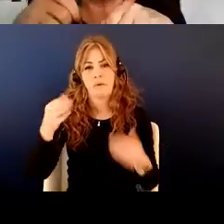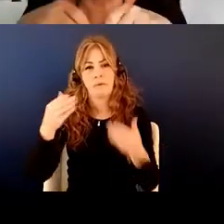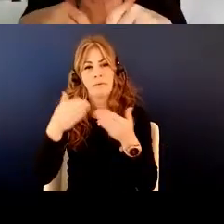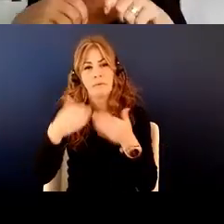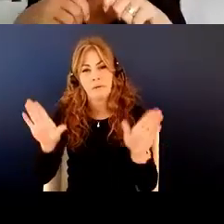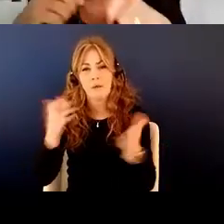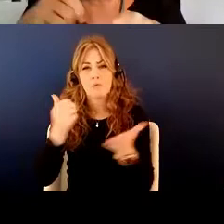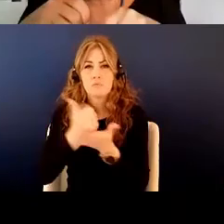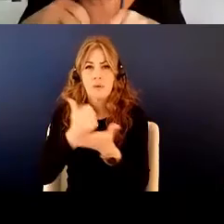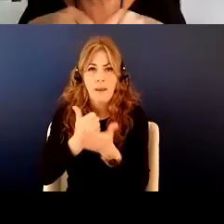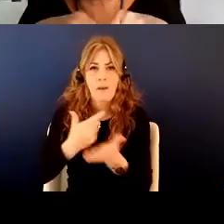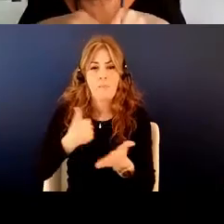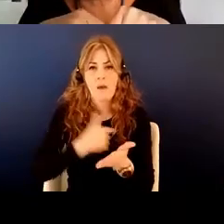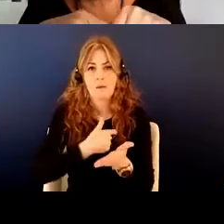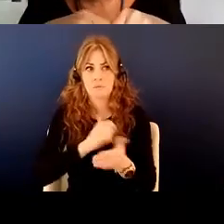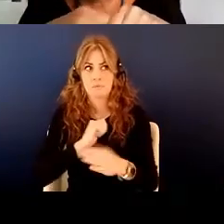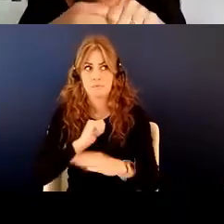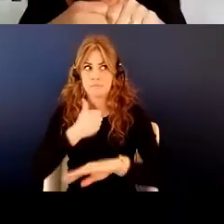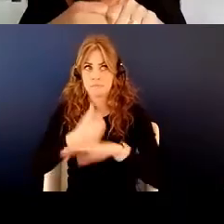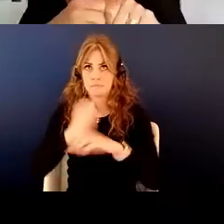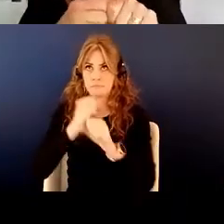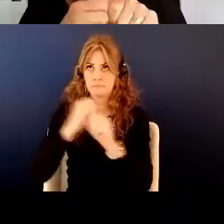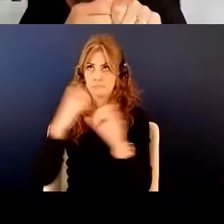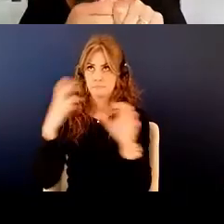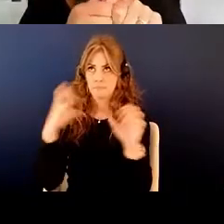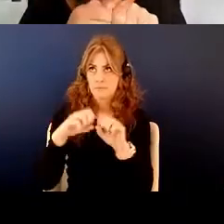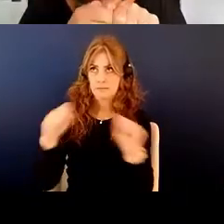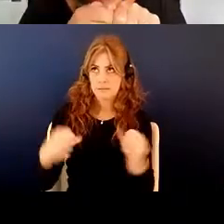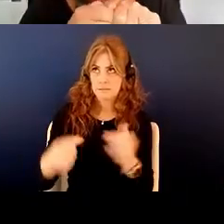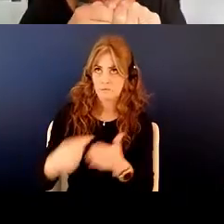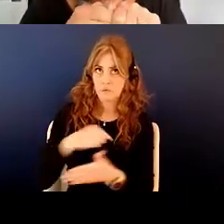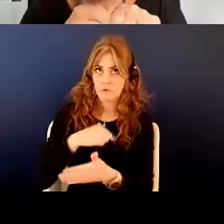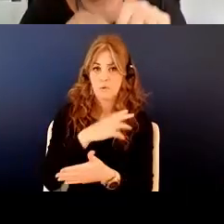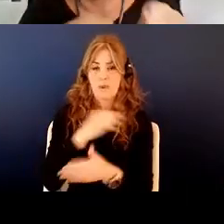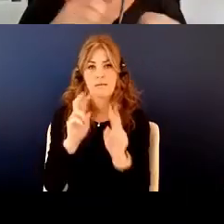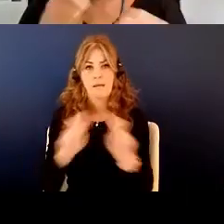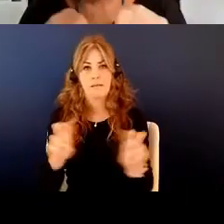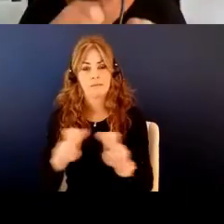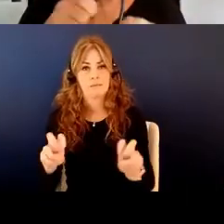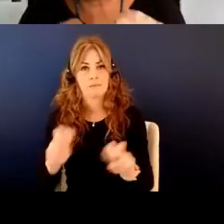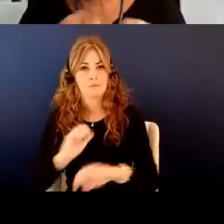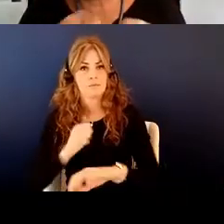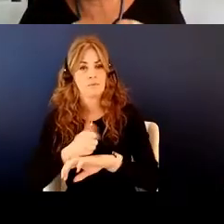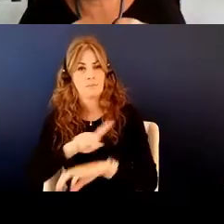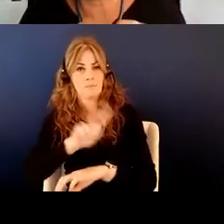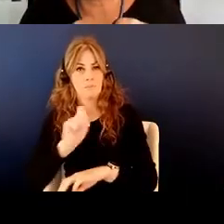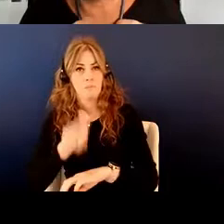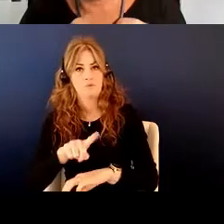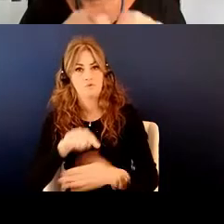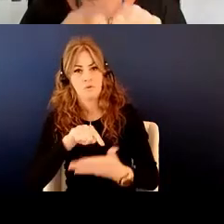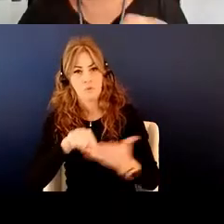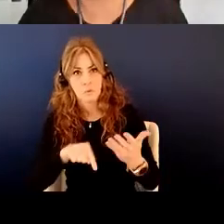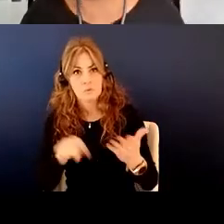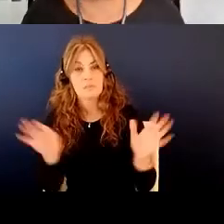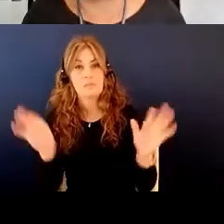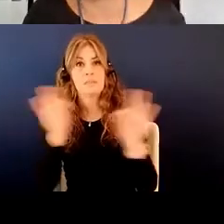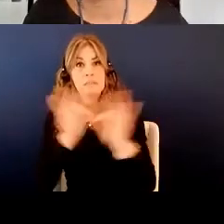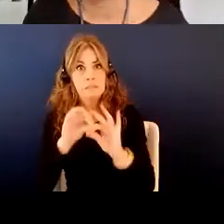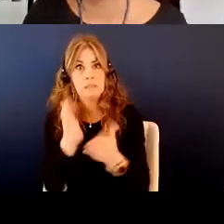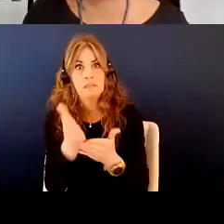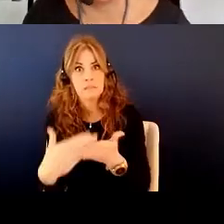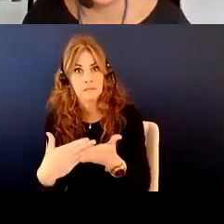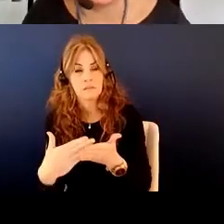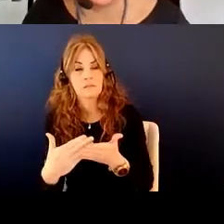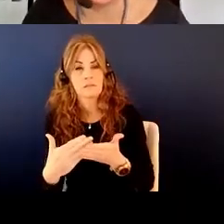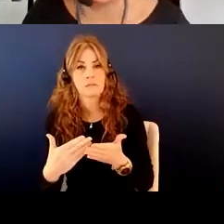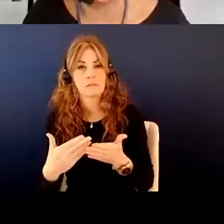us, lay out for our systematic review and meta-analysis question those really key aspects of